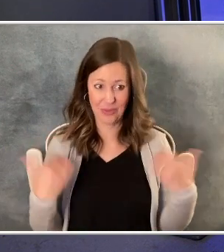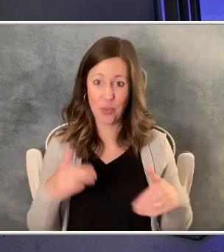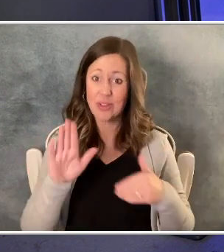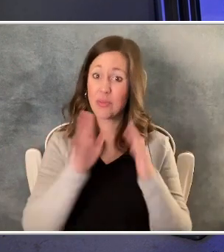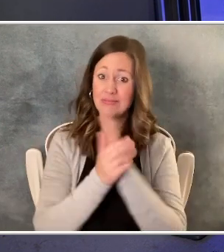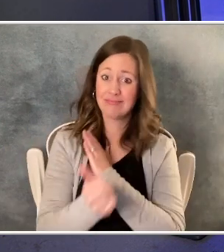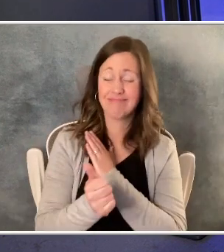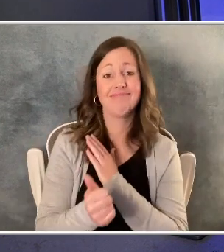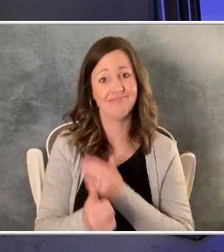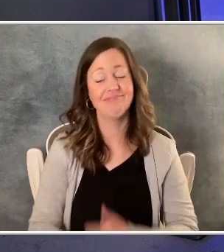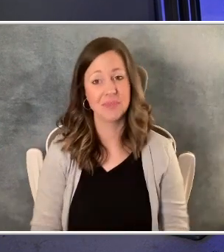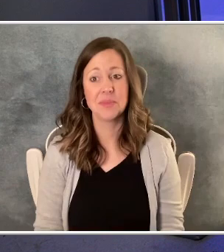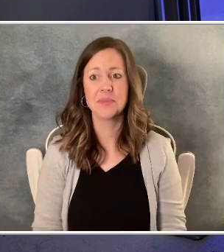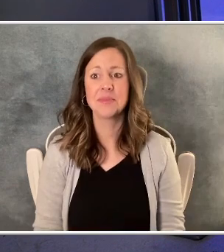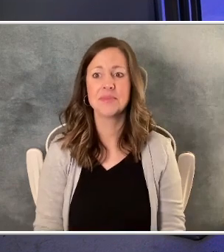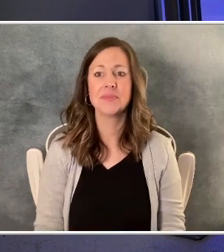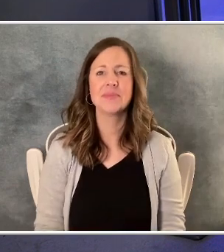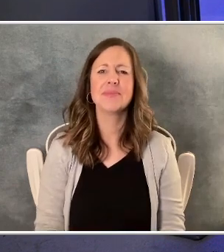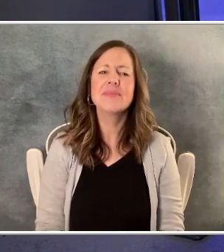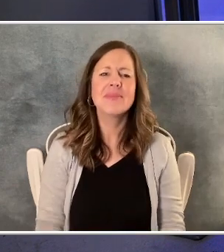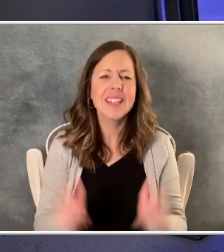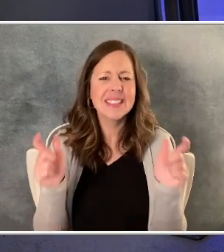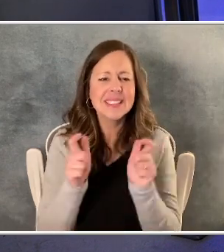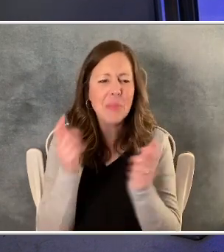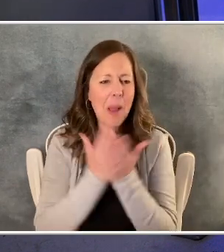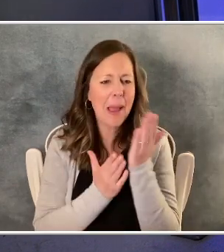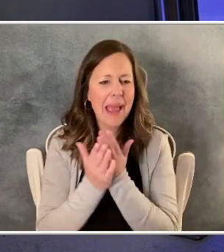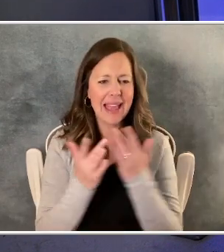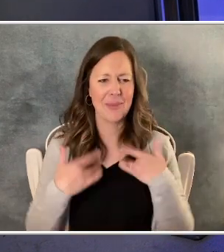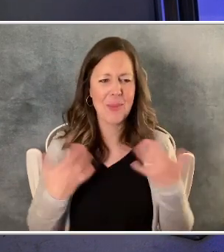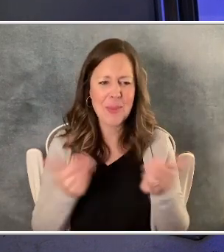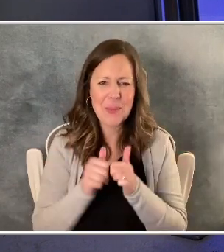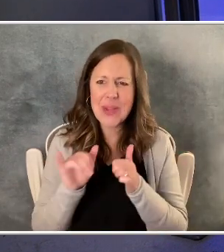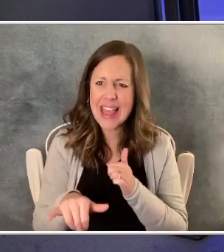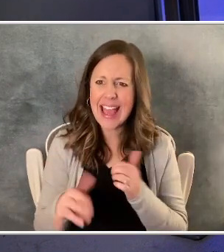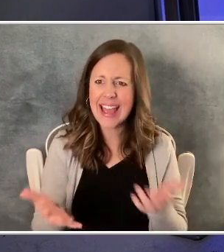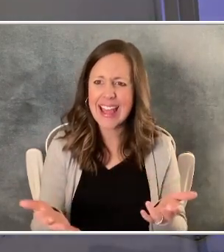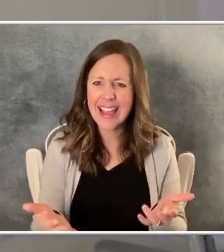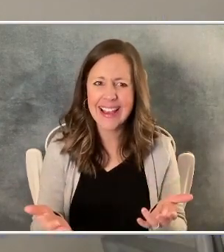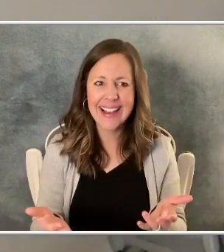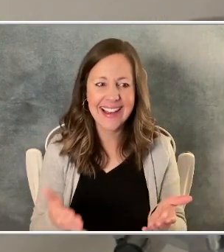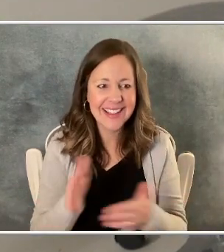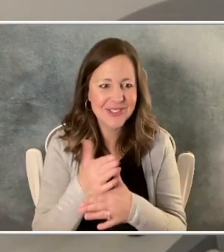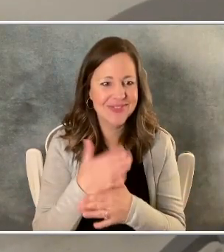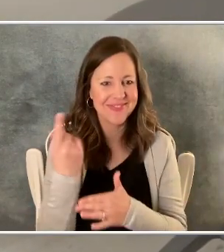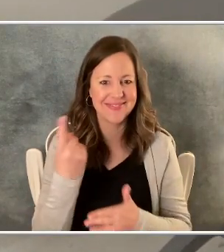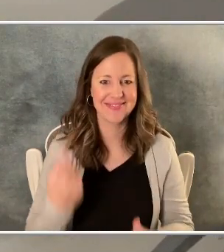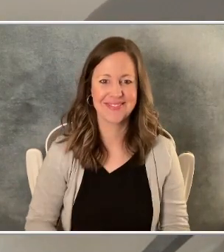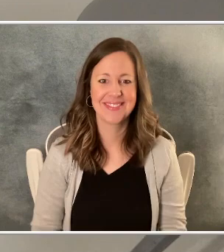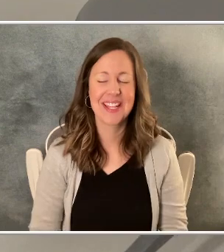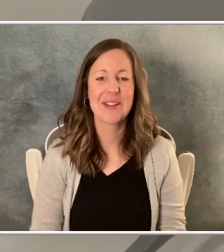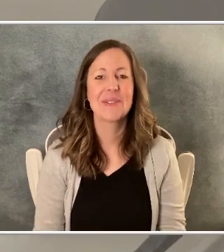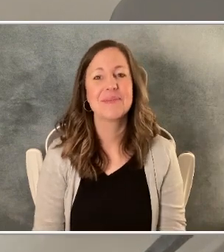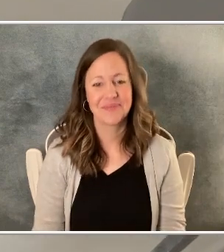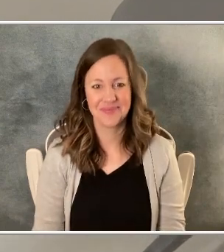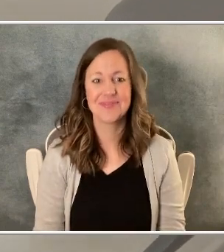the tiny hands. Who's going to tell me about that? I don't even know what this is about, so please do share. One of the nurses, Dana, had